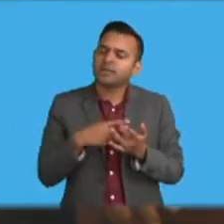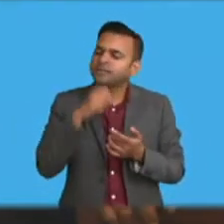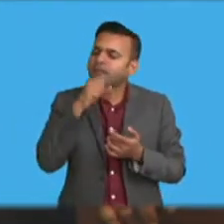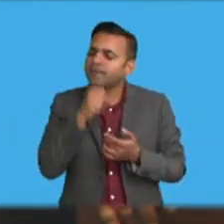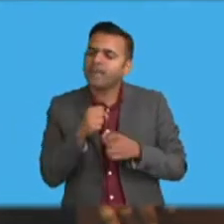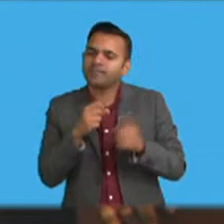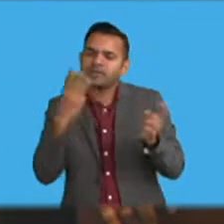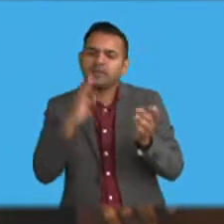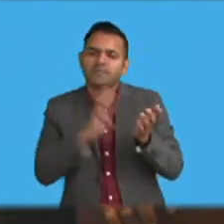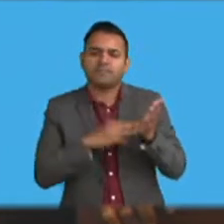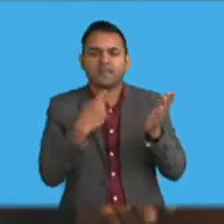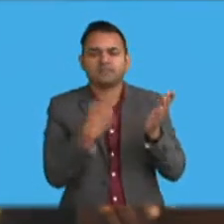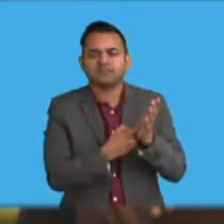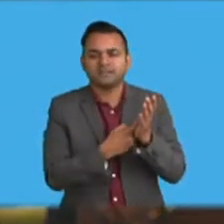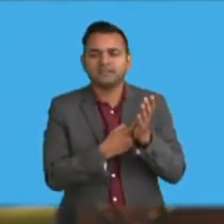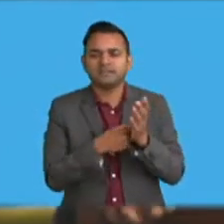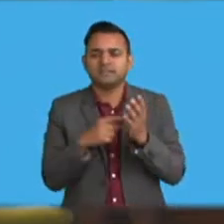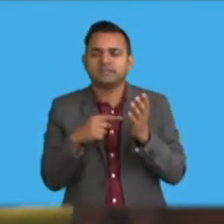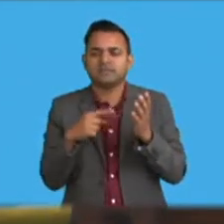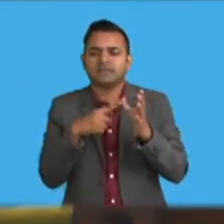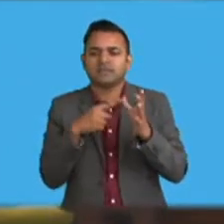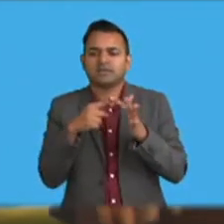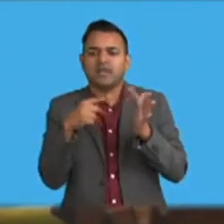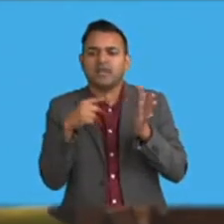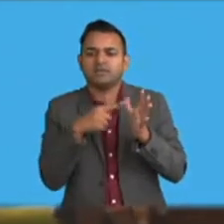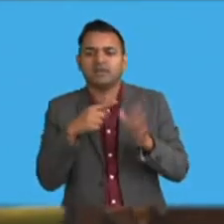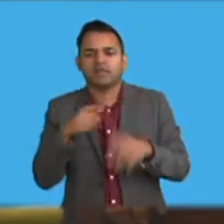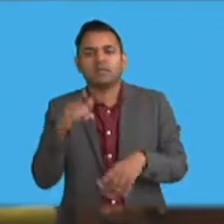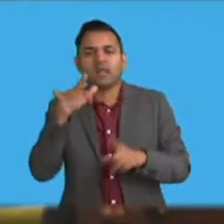Mutu from Lombao Village, Namosi.